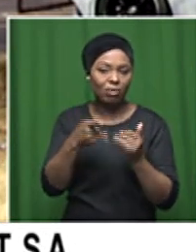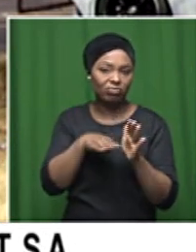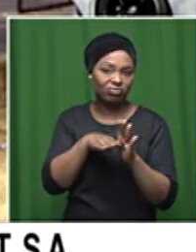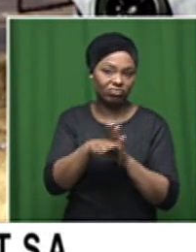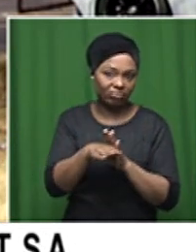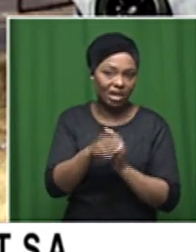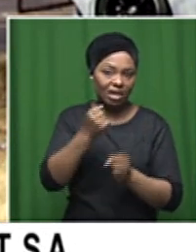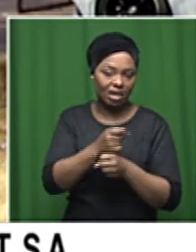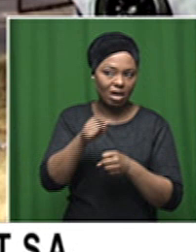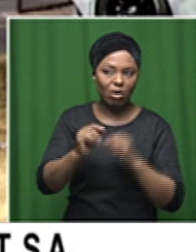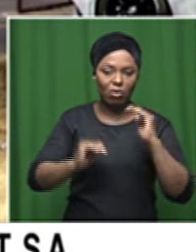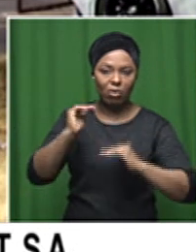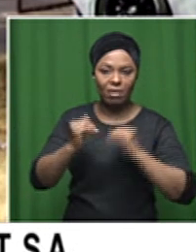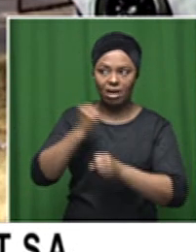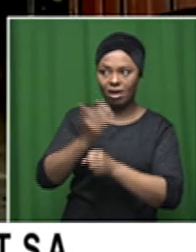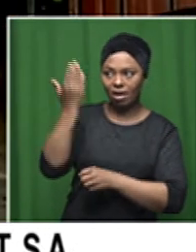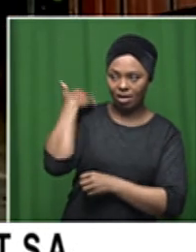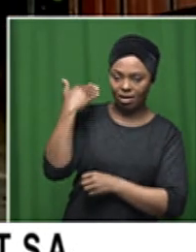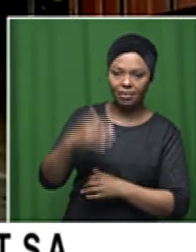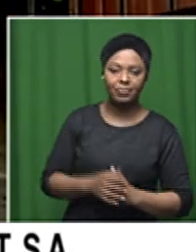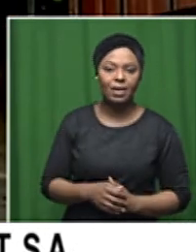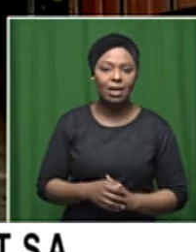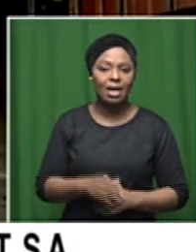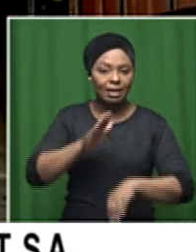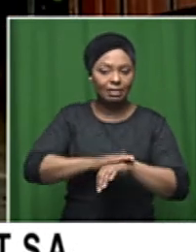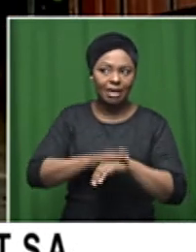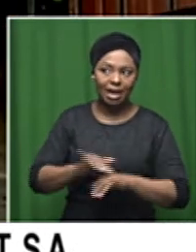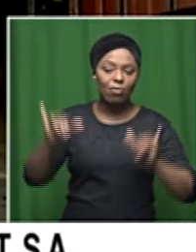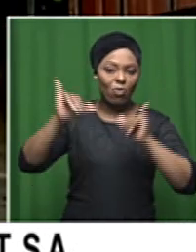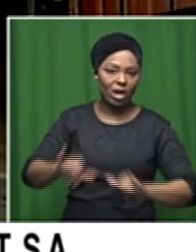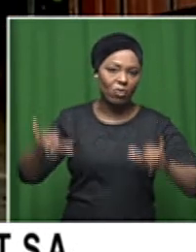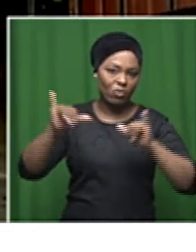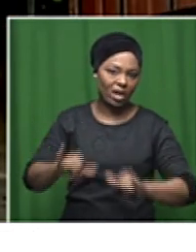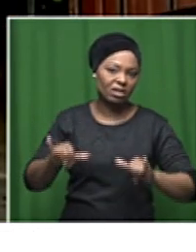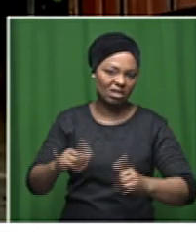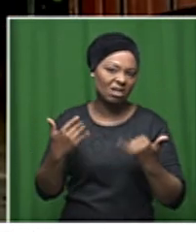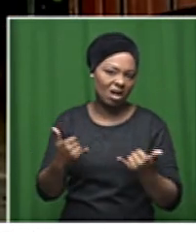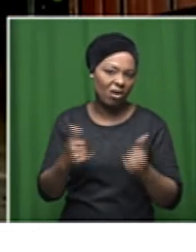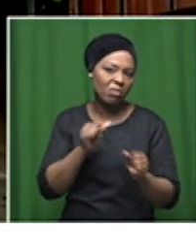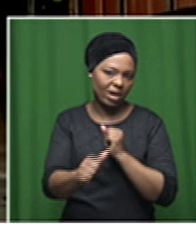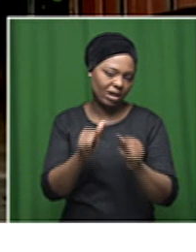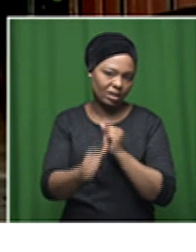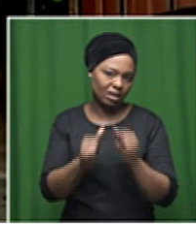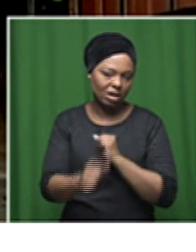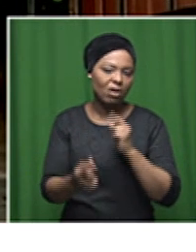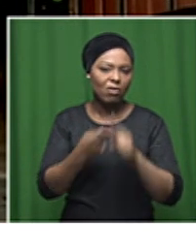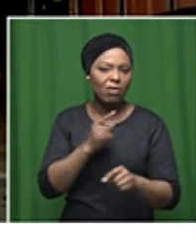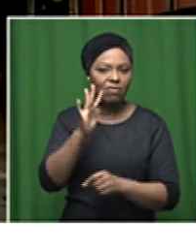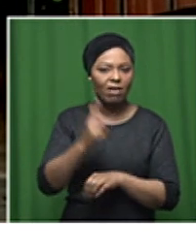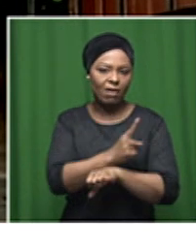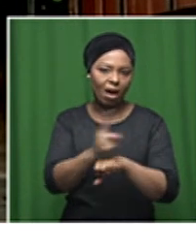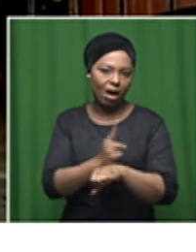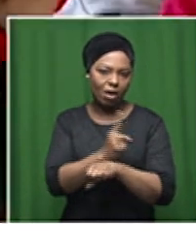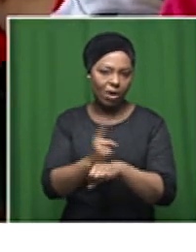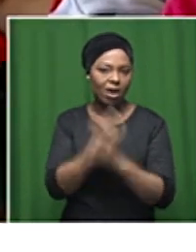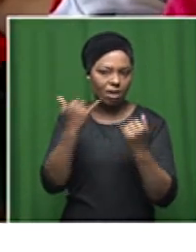year compared to the previous year. Waiting times have improved in the province, down from 5 hours to